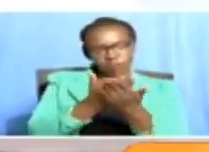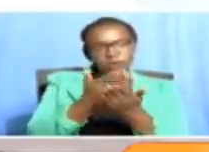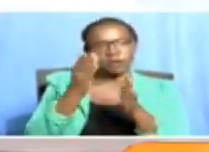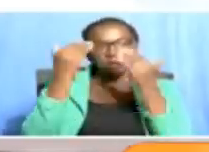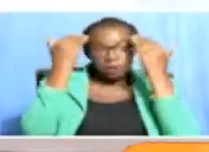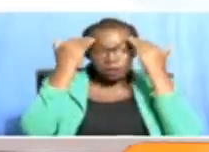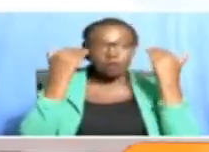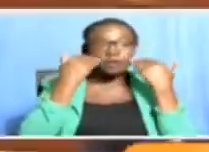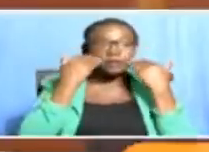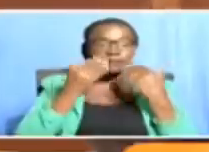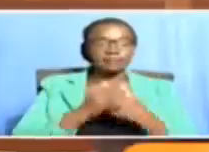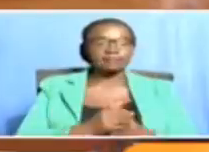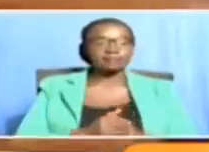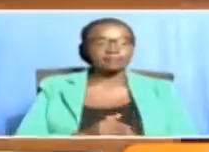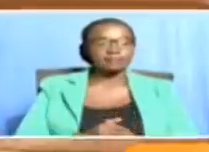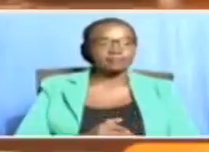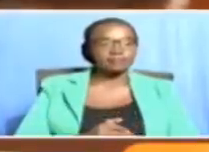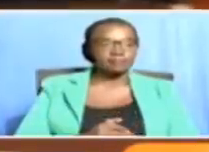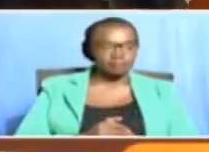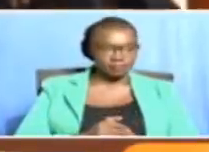reports.